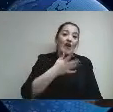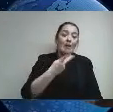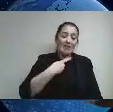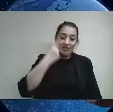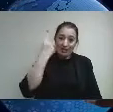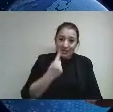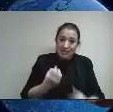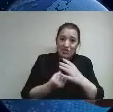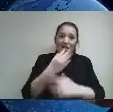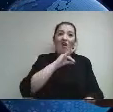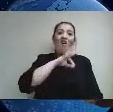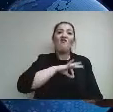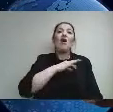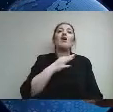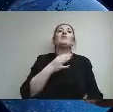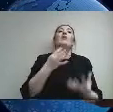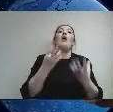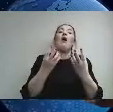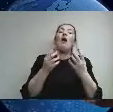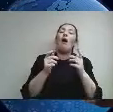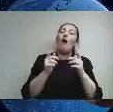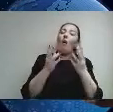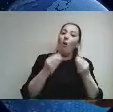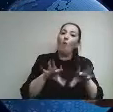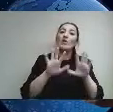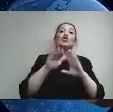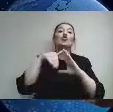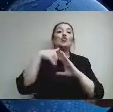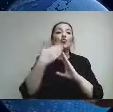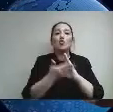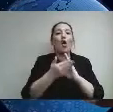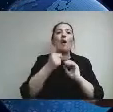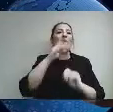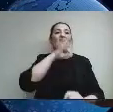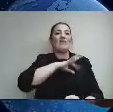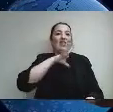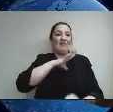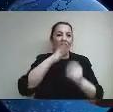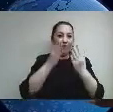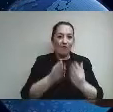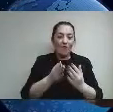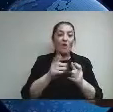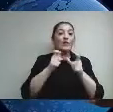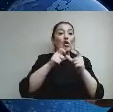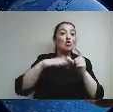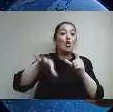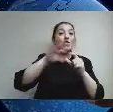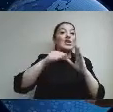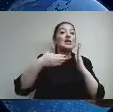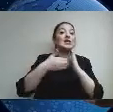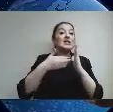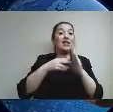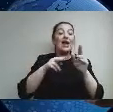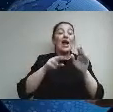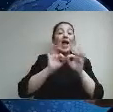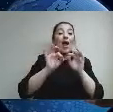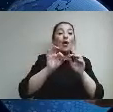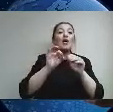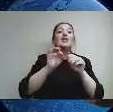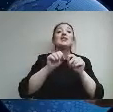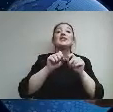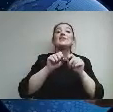But as the social enterprise ecosystem broadened, we got together, we met people working in